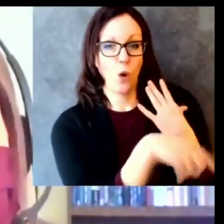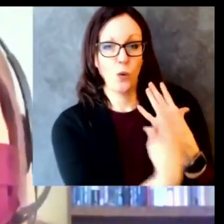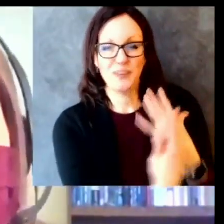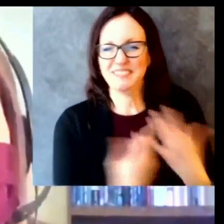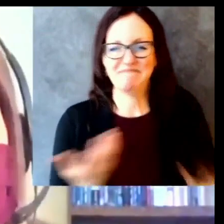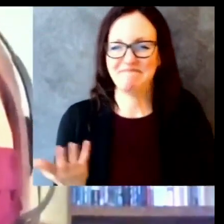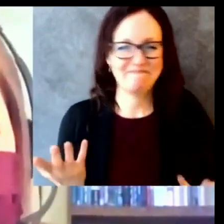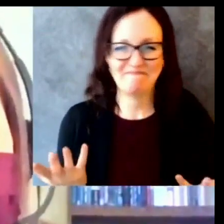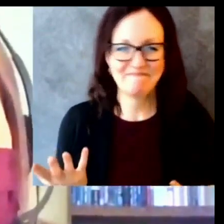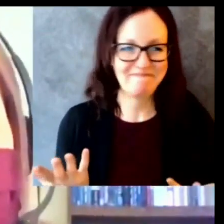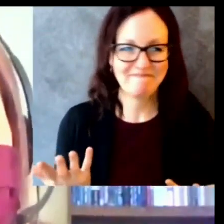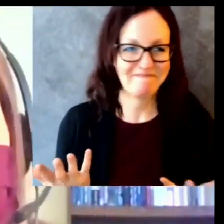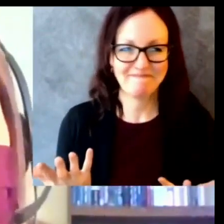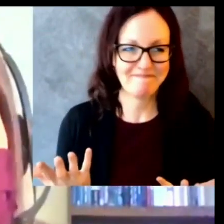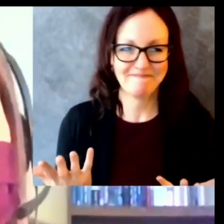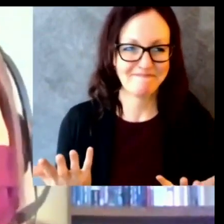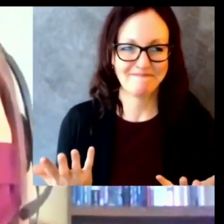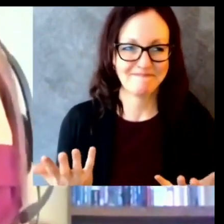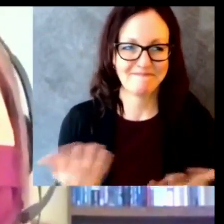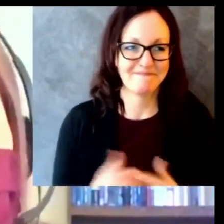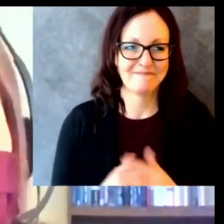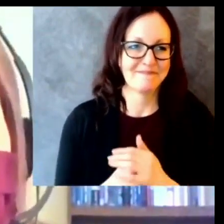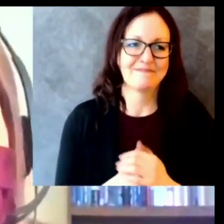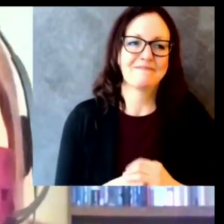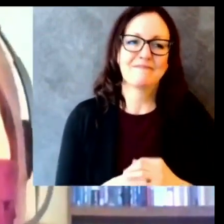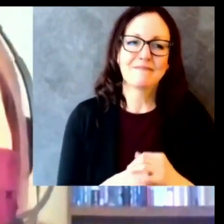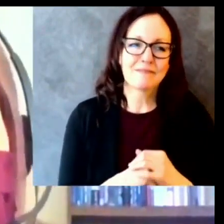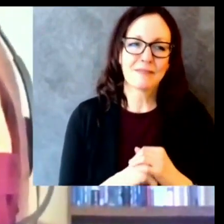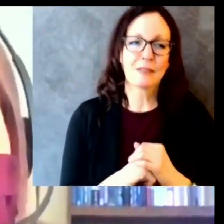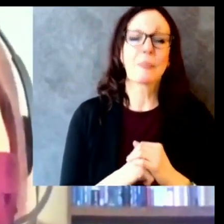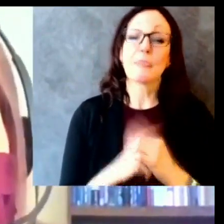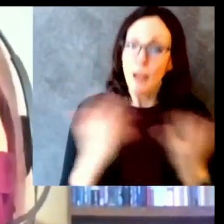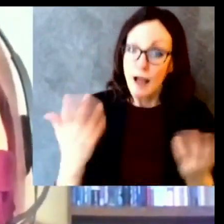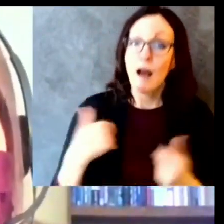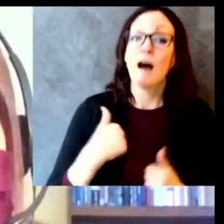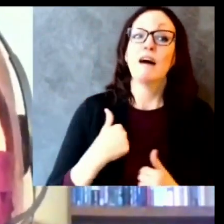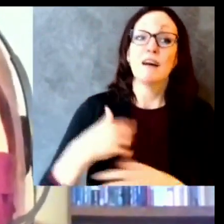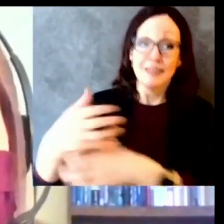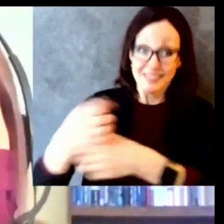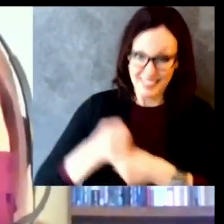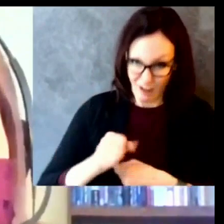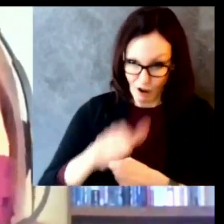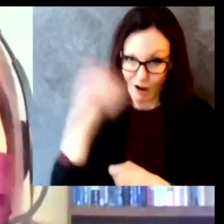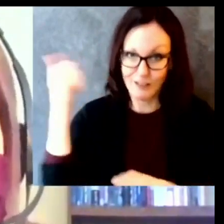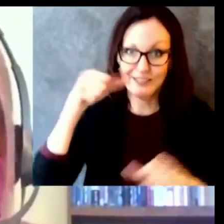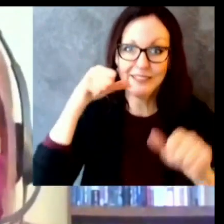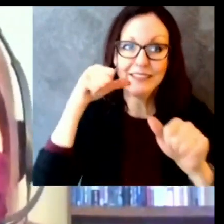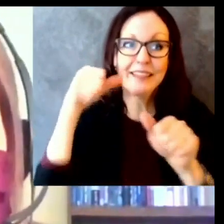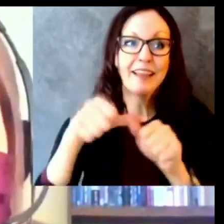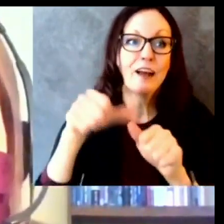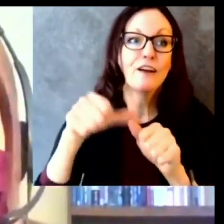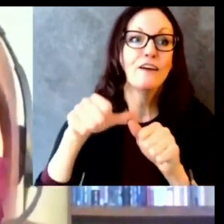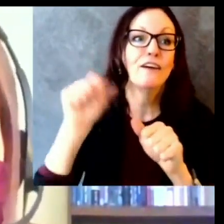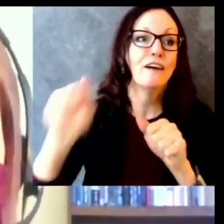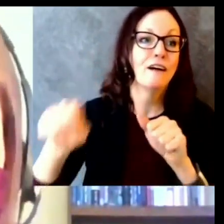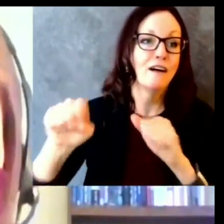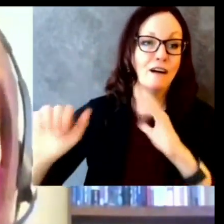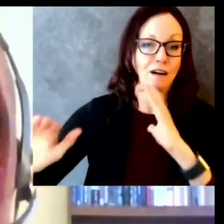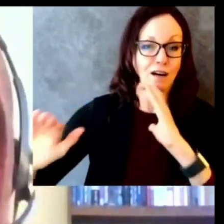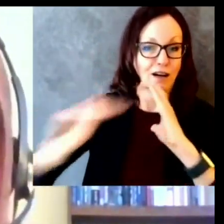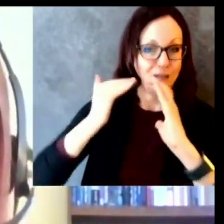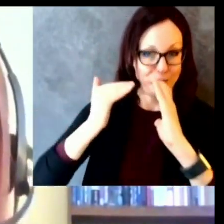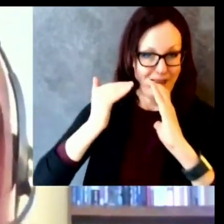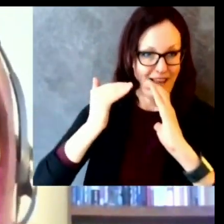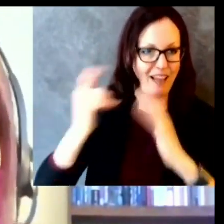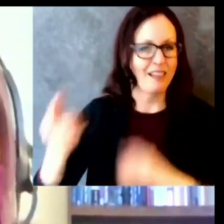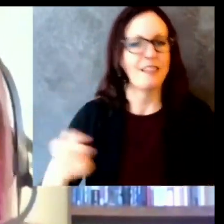letters or communication from people saying we need our staff to be first because we haven't been in schools and we want them to